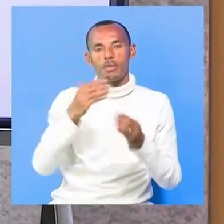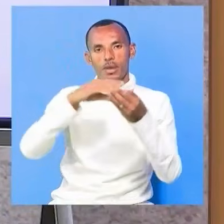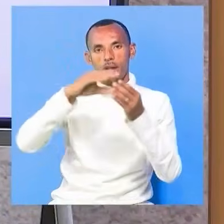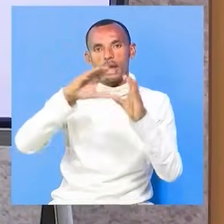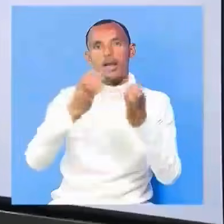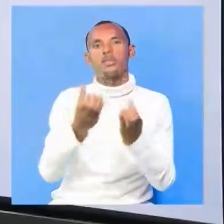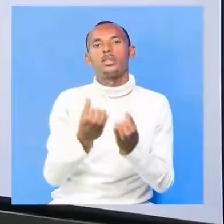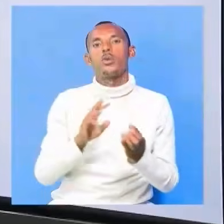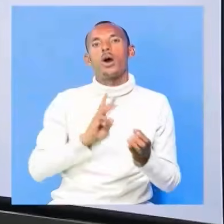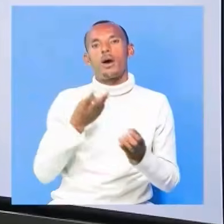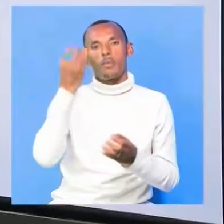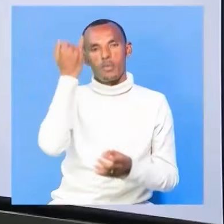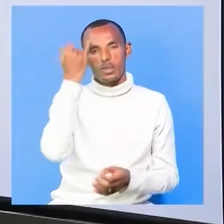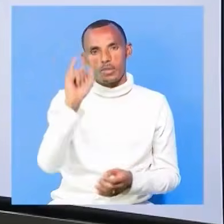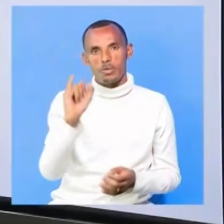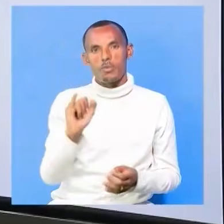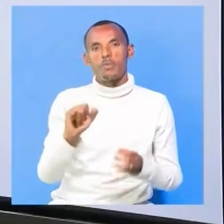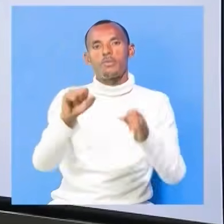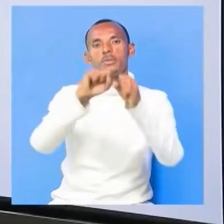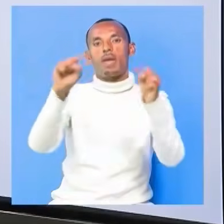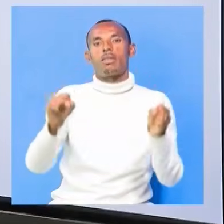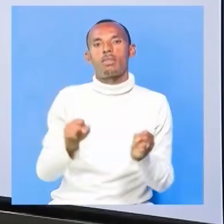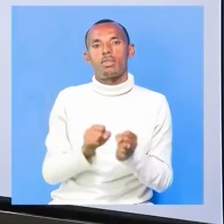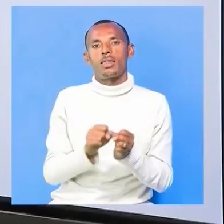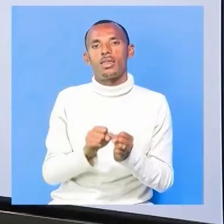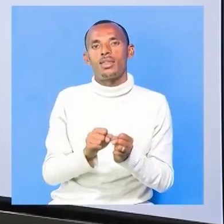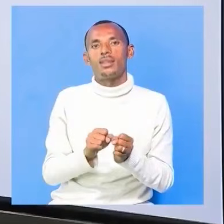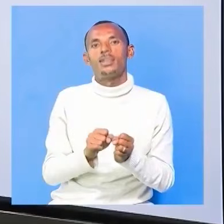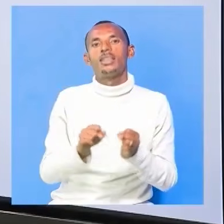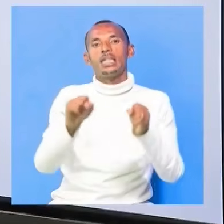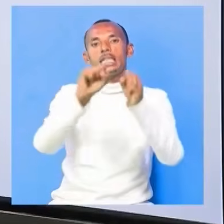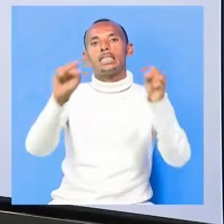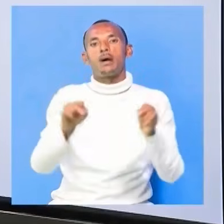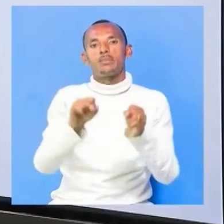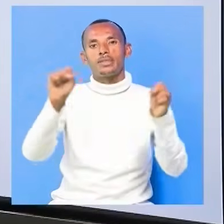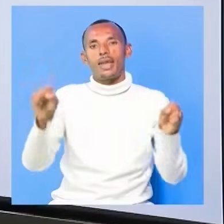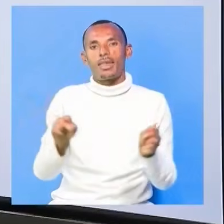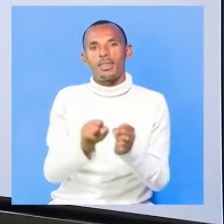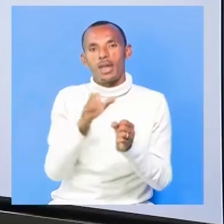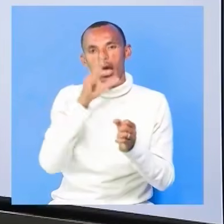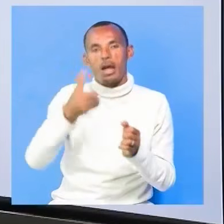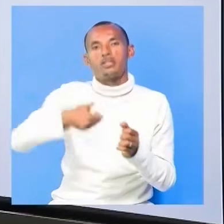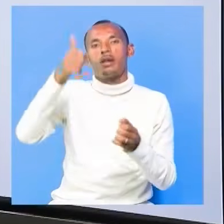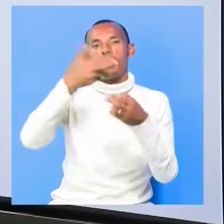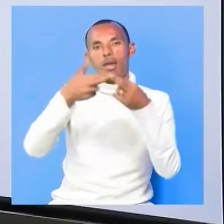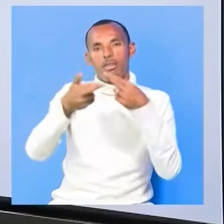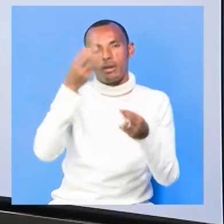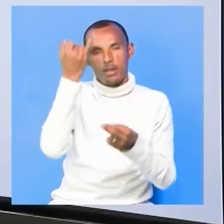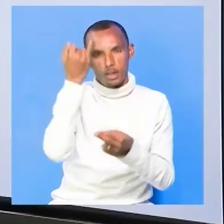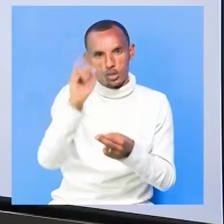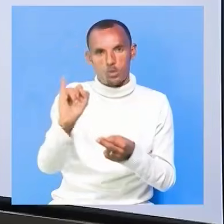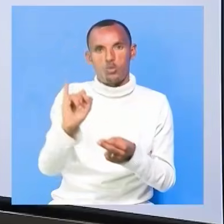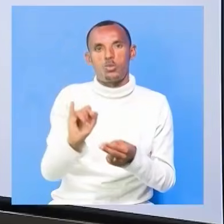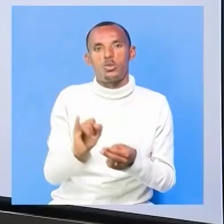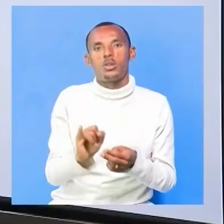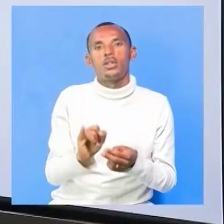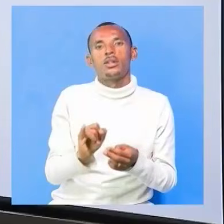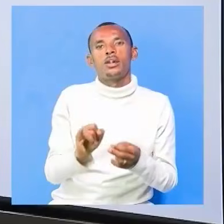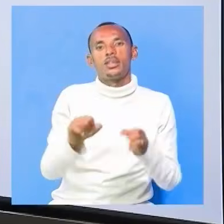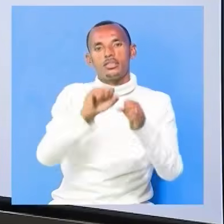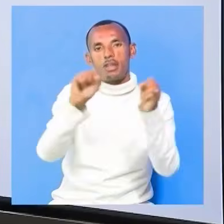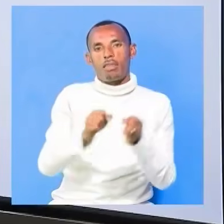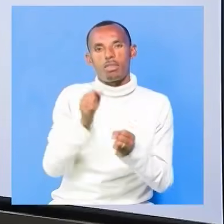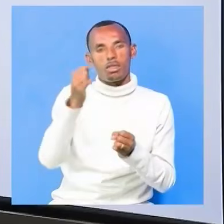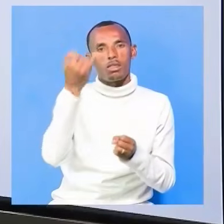you have the concept of a set, a subset, and other related issues regarding set